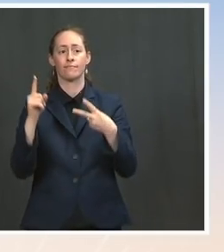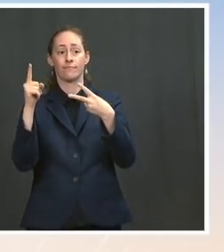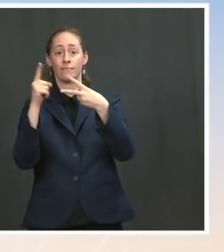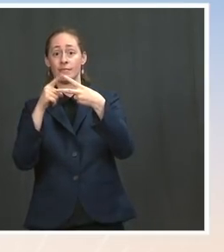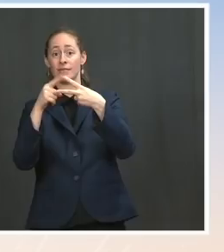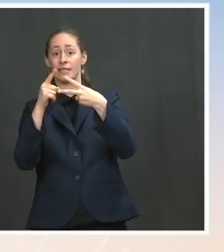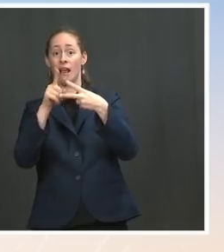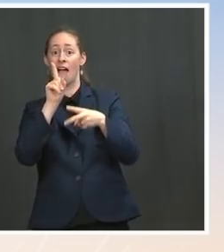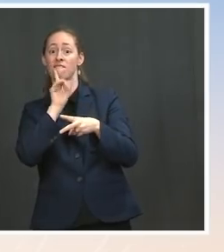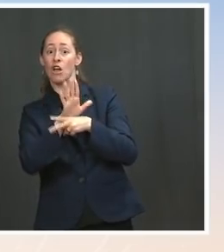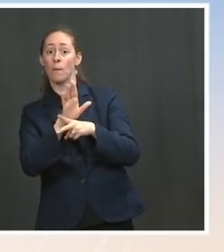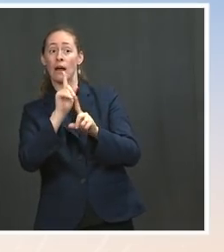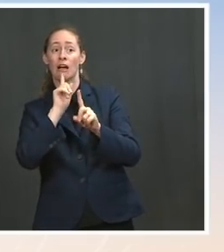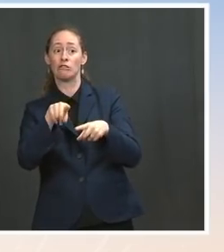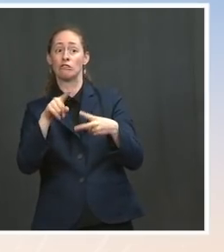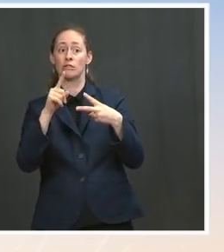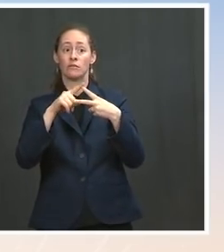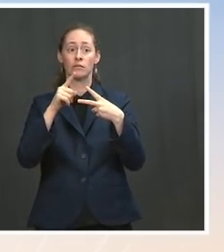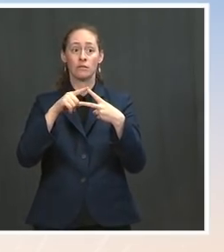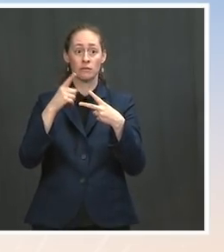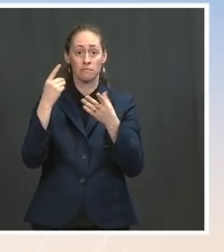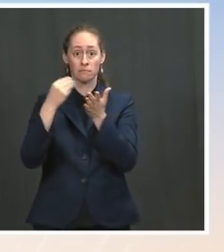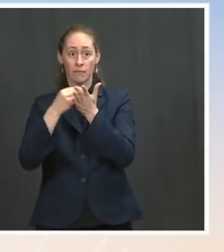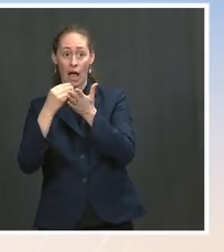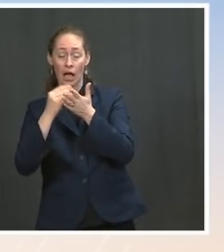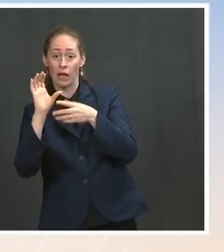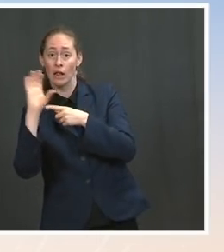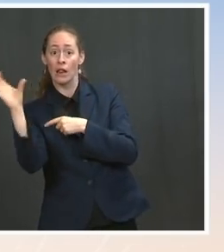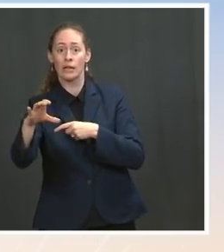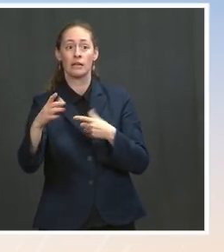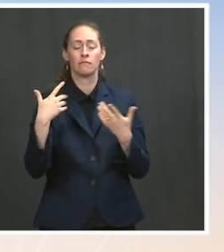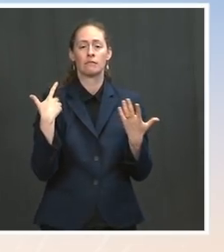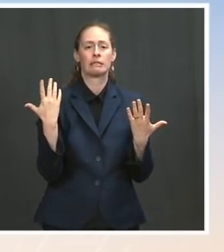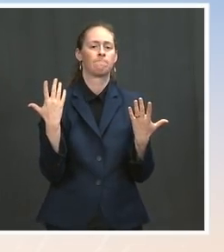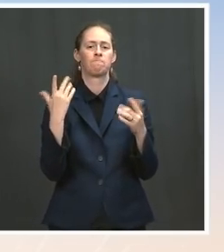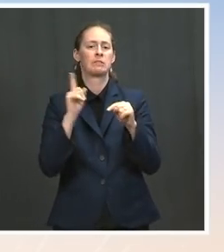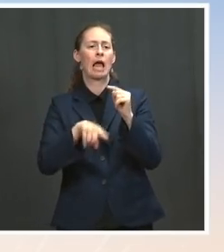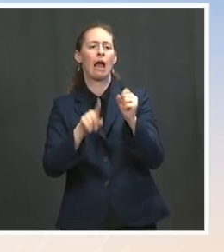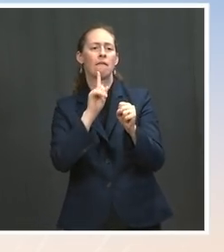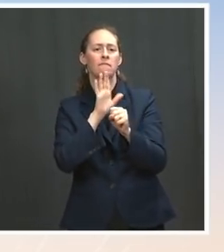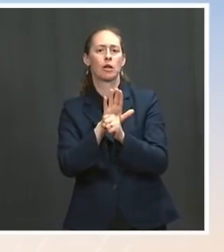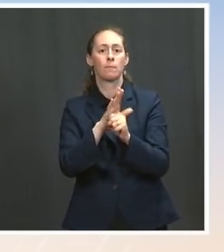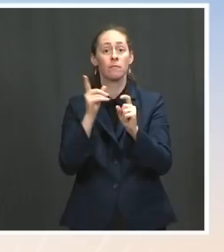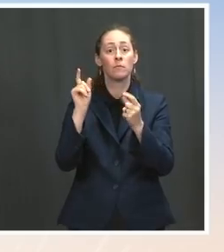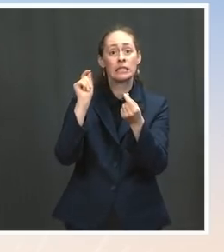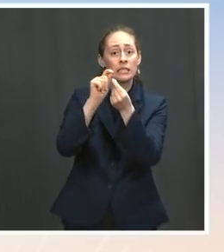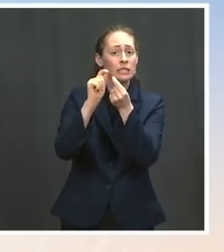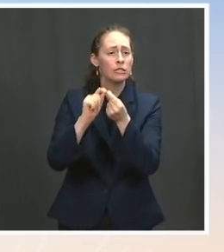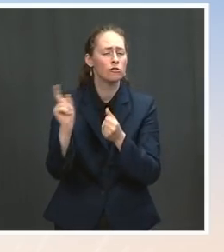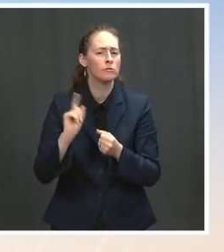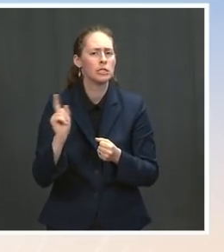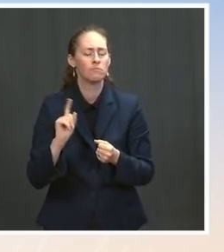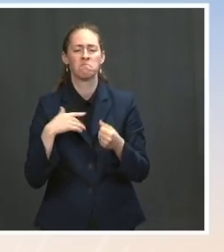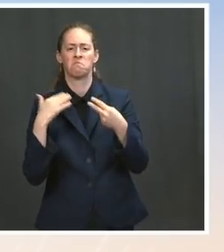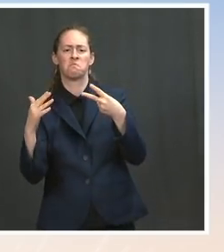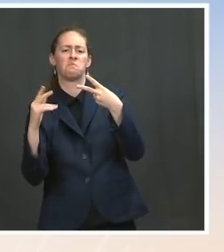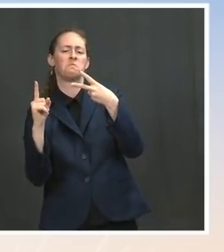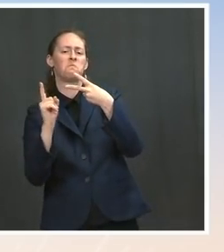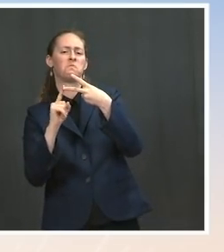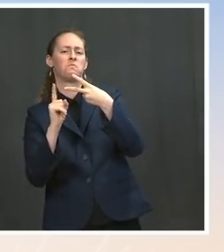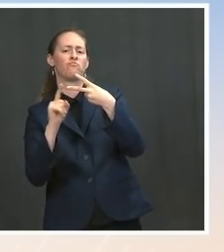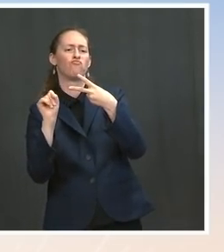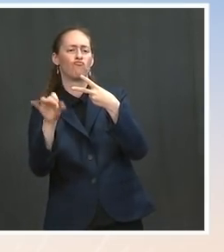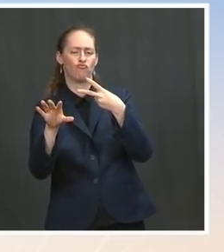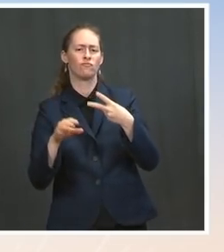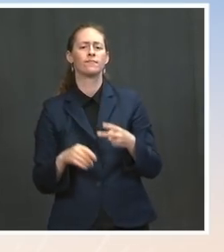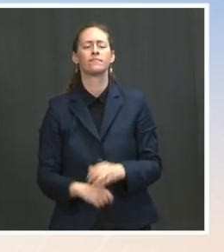is continuing to evaluate, and I would send you to the company for any specific questions about the ransom request. I will say that this